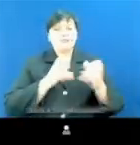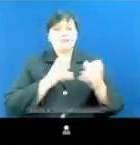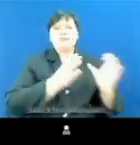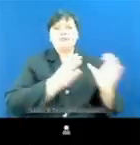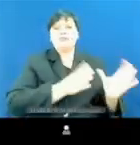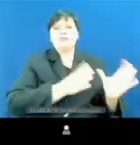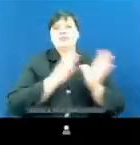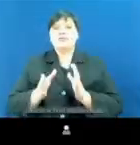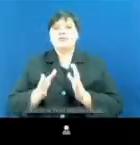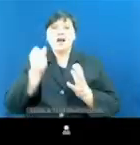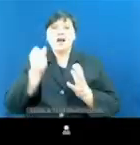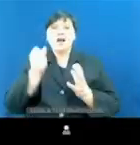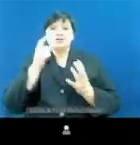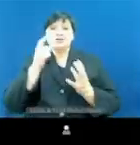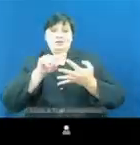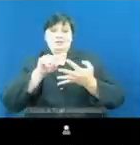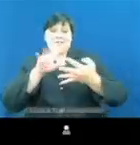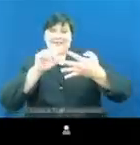25% of it is on language.